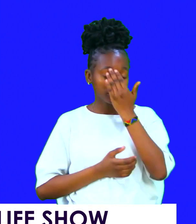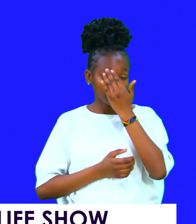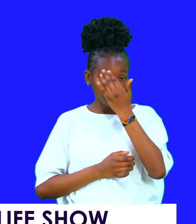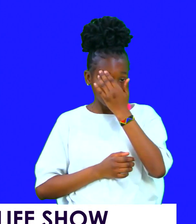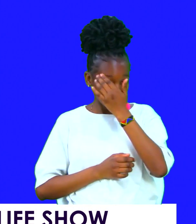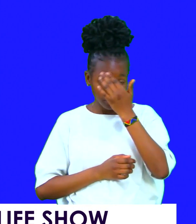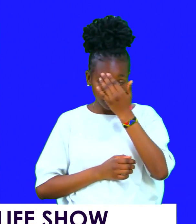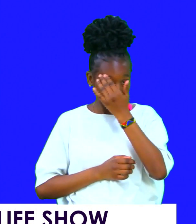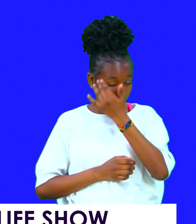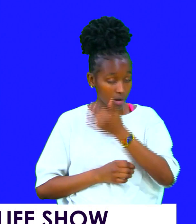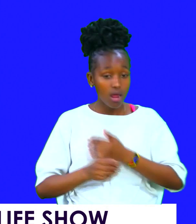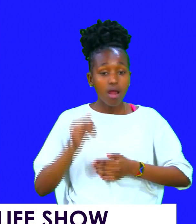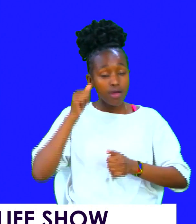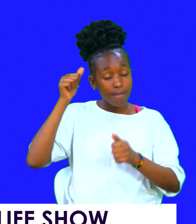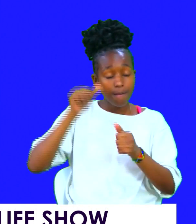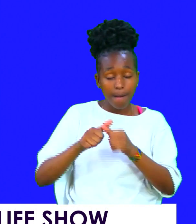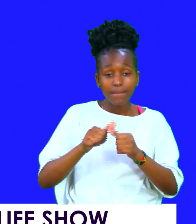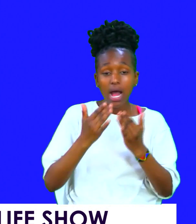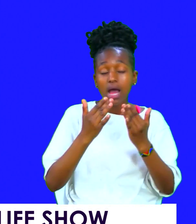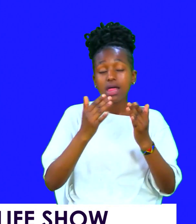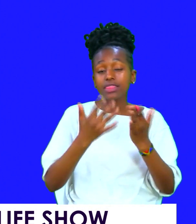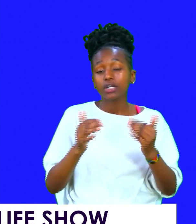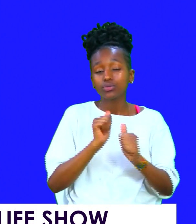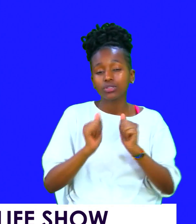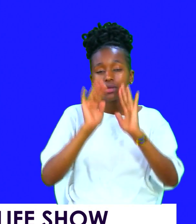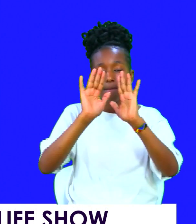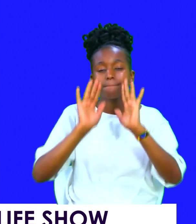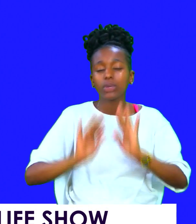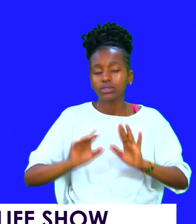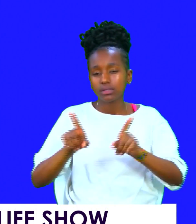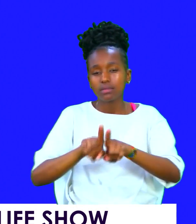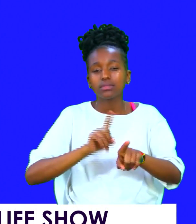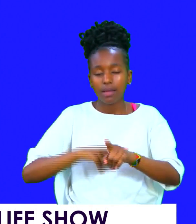Remember what matters. Remember life.